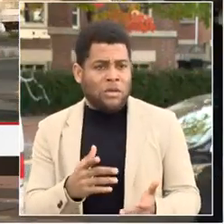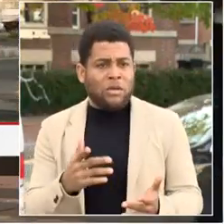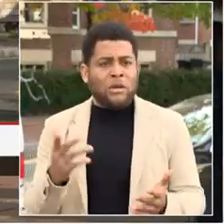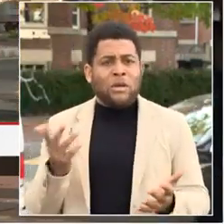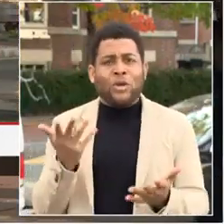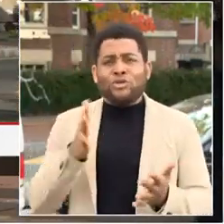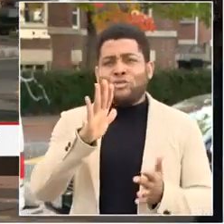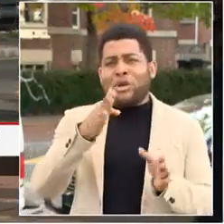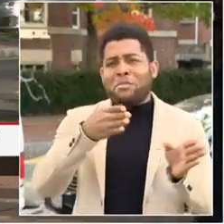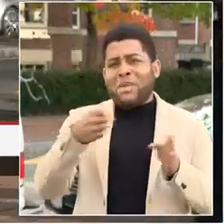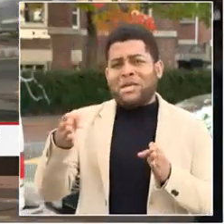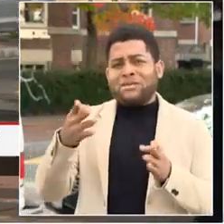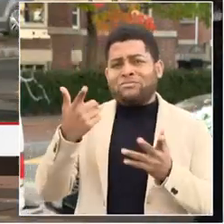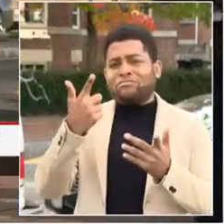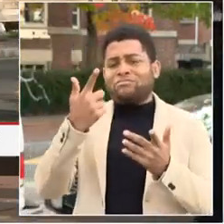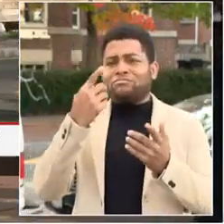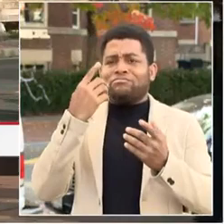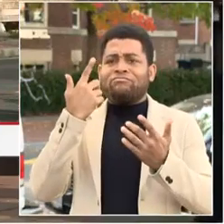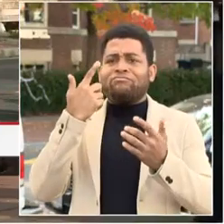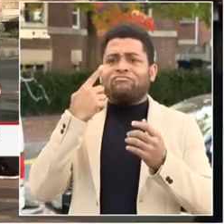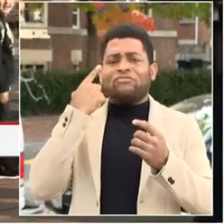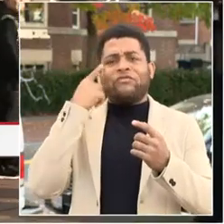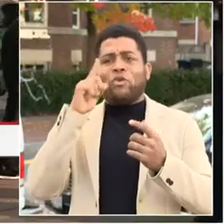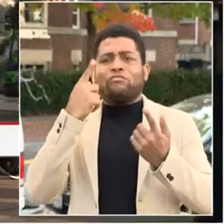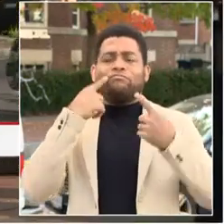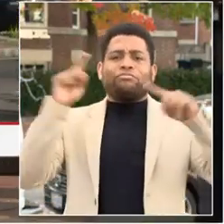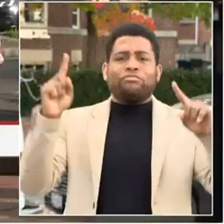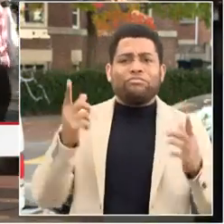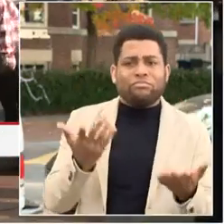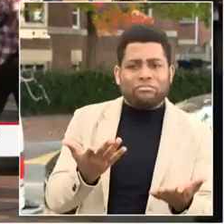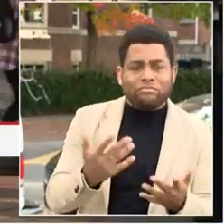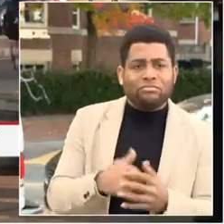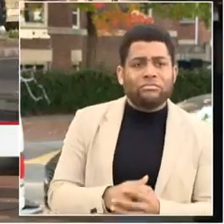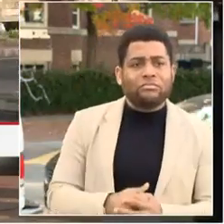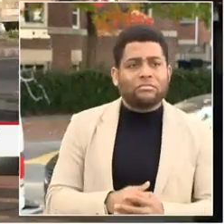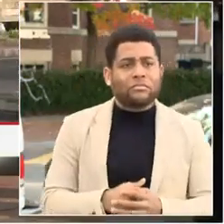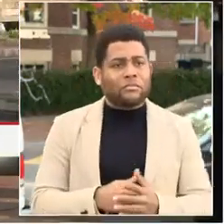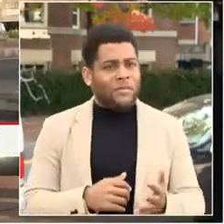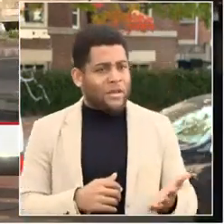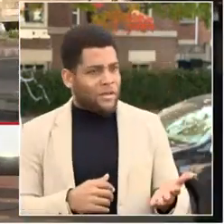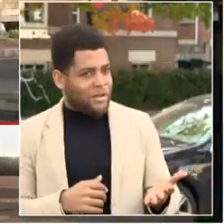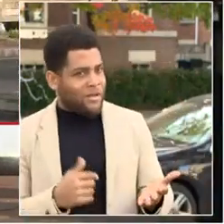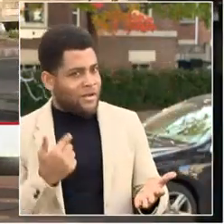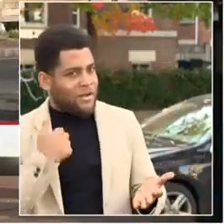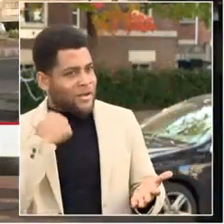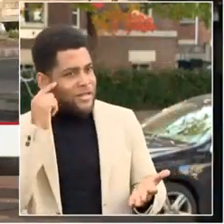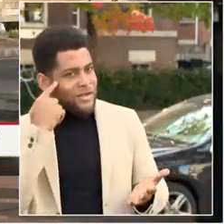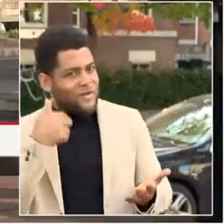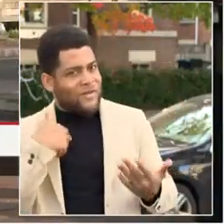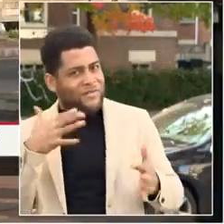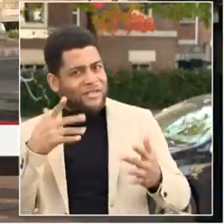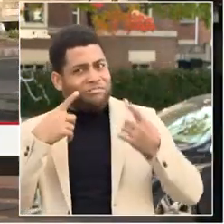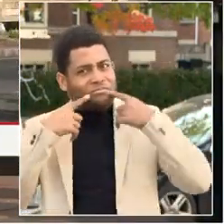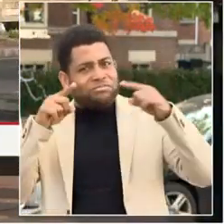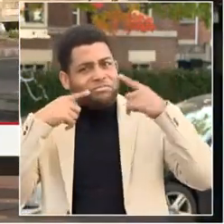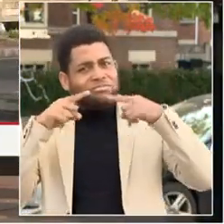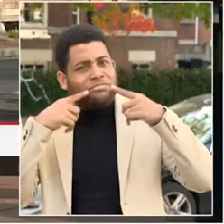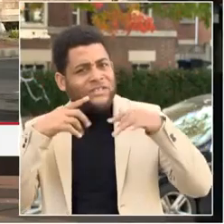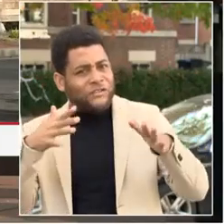most important things is to gain the support of the council to support us in the passing of some of this legislation.